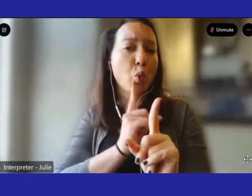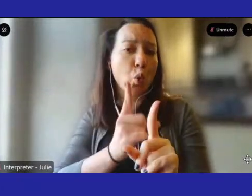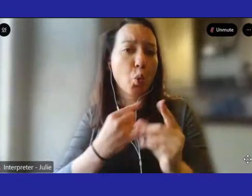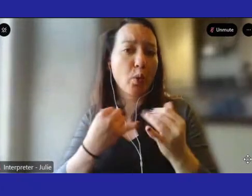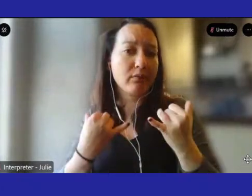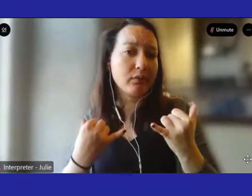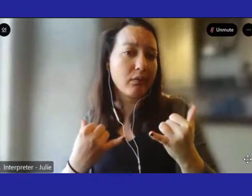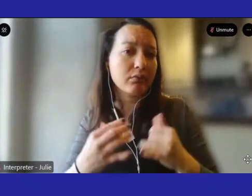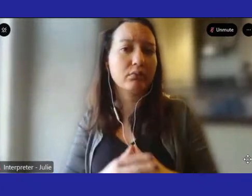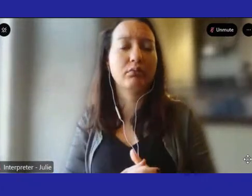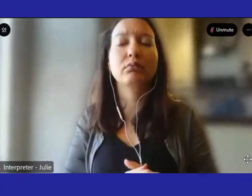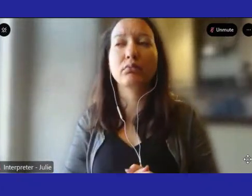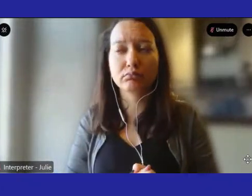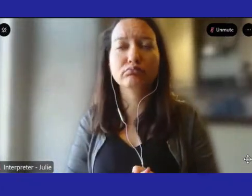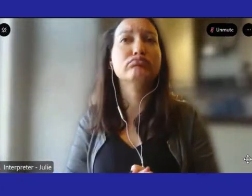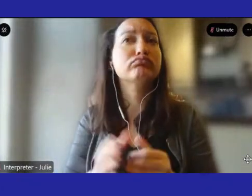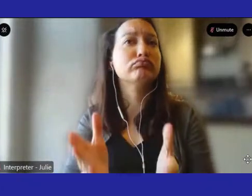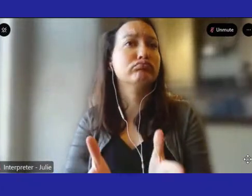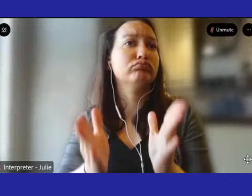is really just to ask